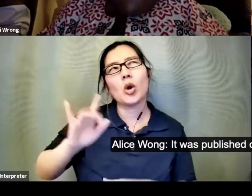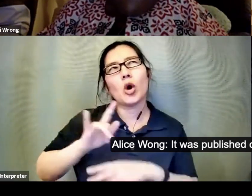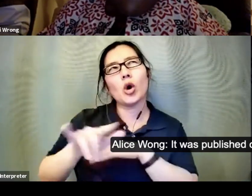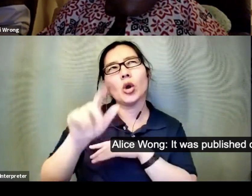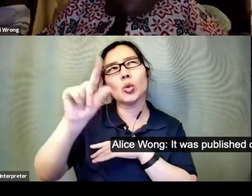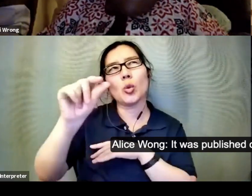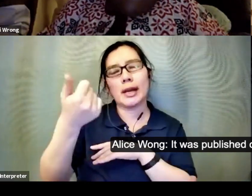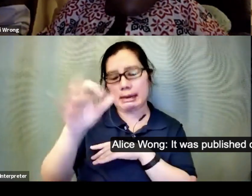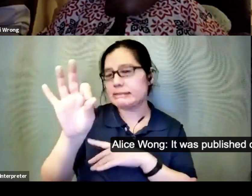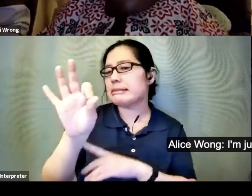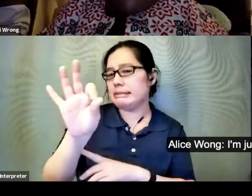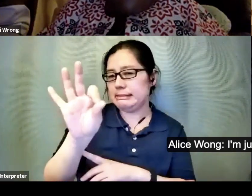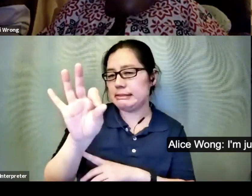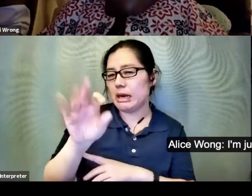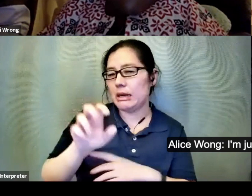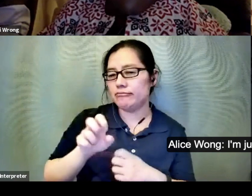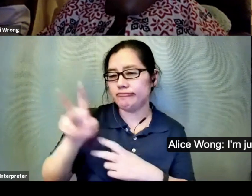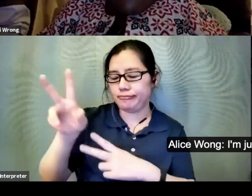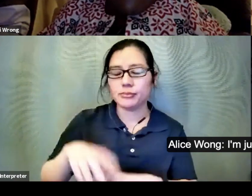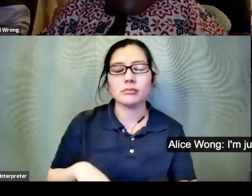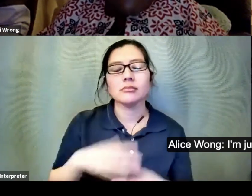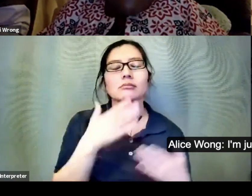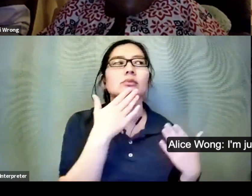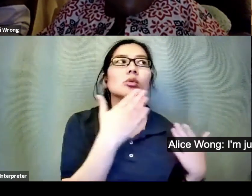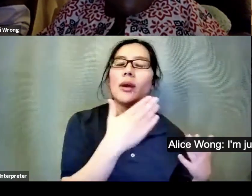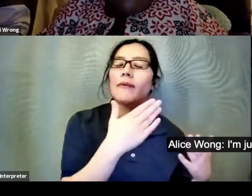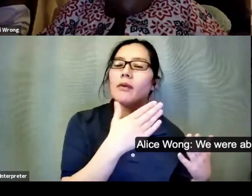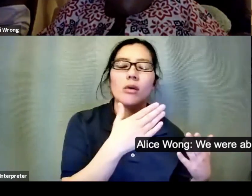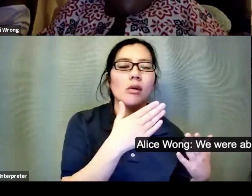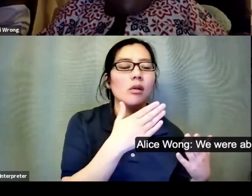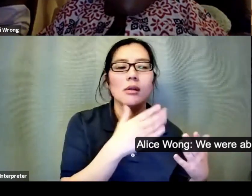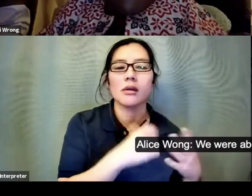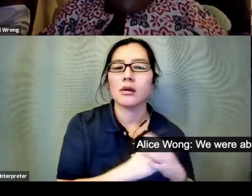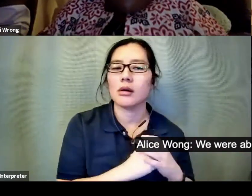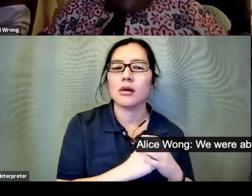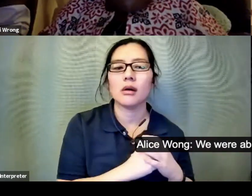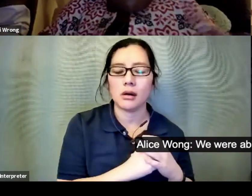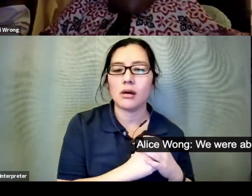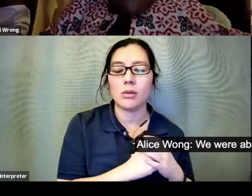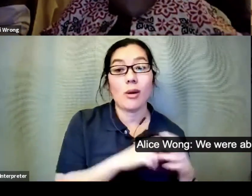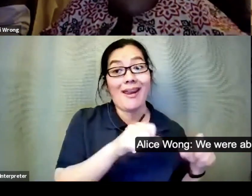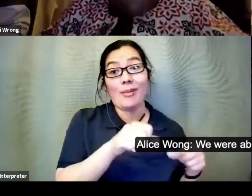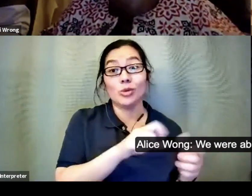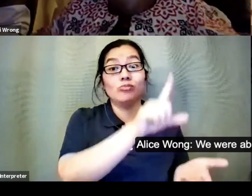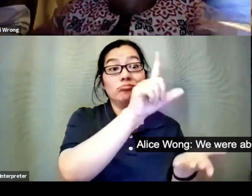2019, and I'm just so grateful that we were able to publish this and